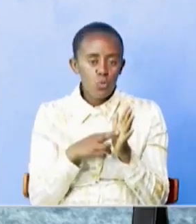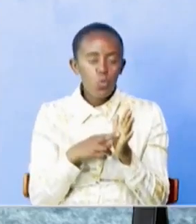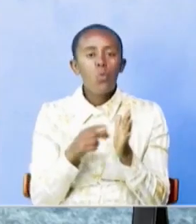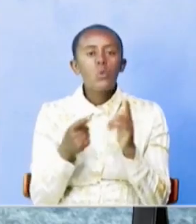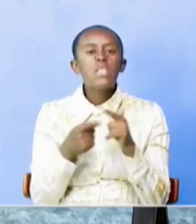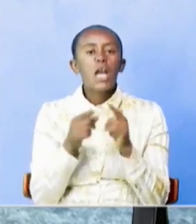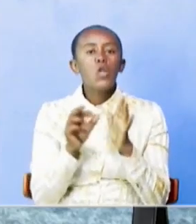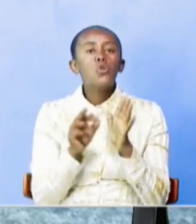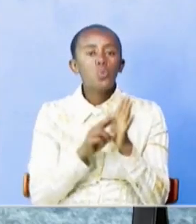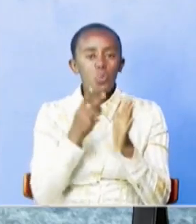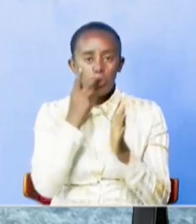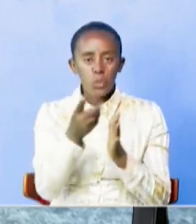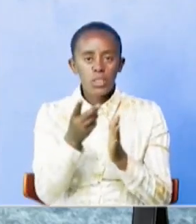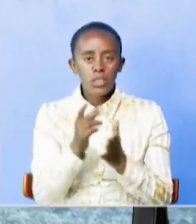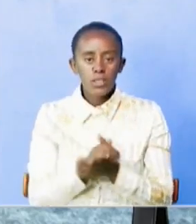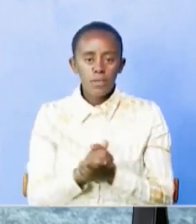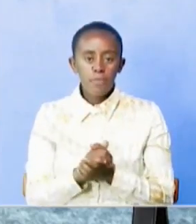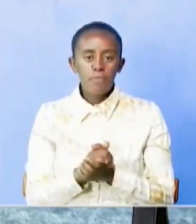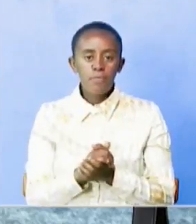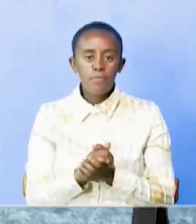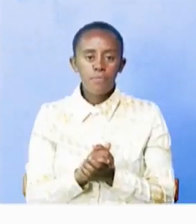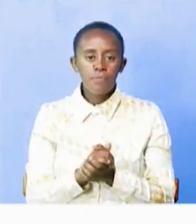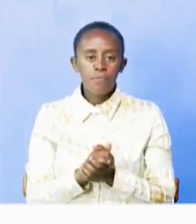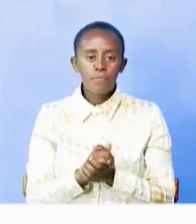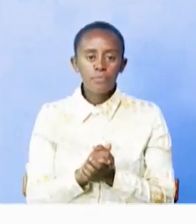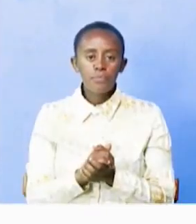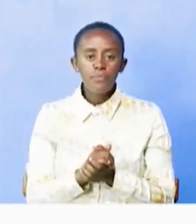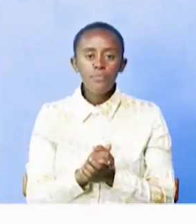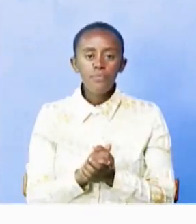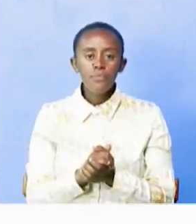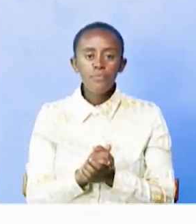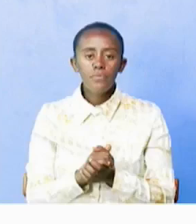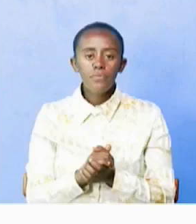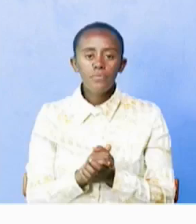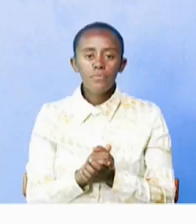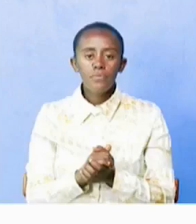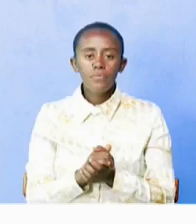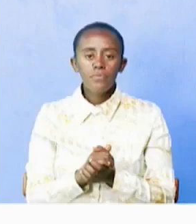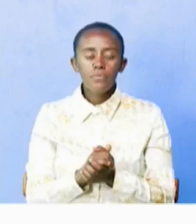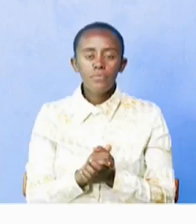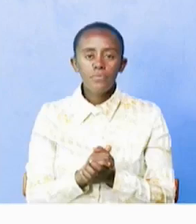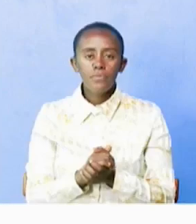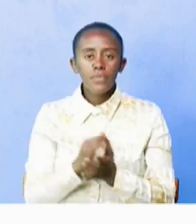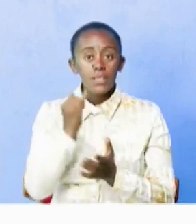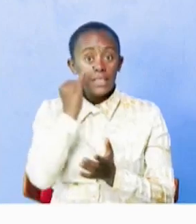second rule? The second rule is if